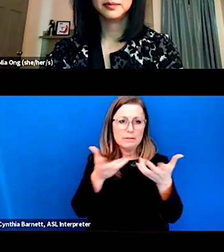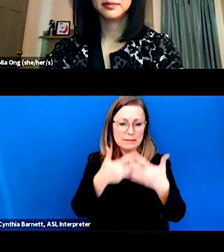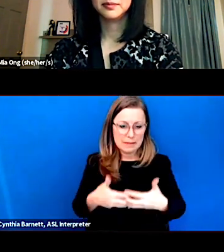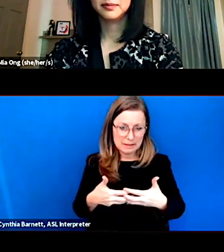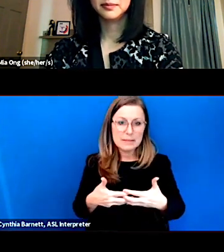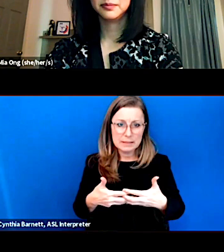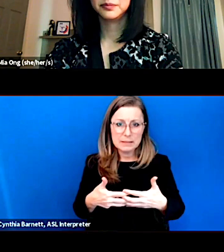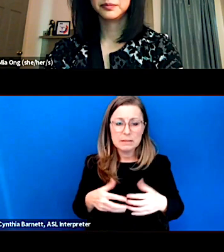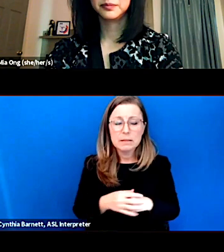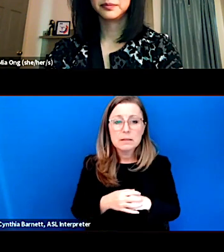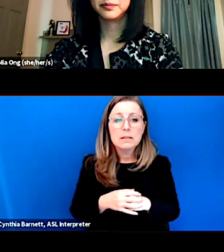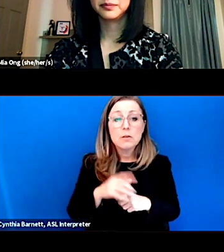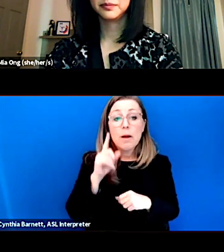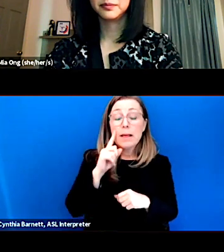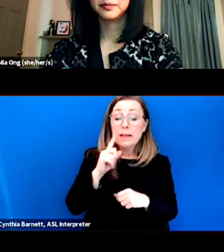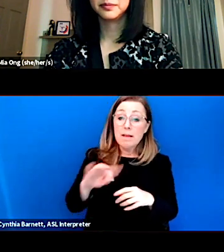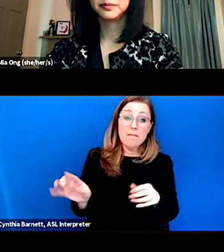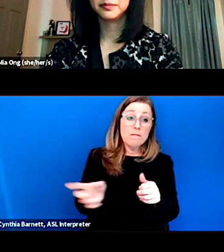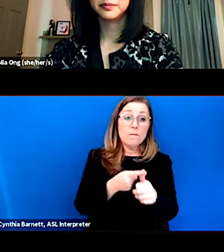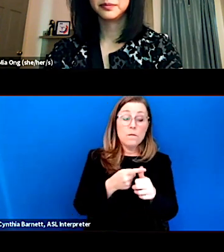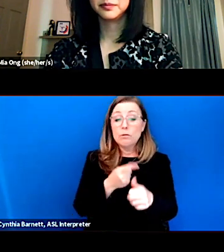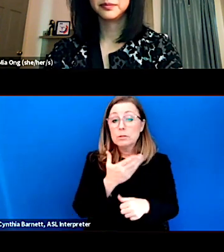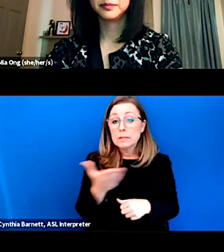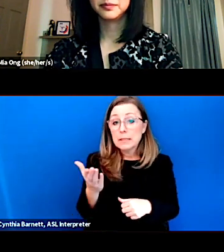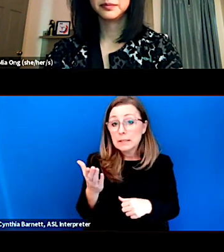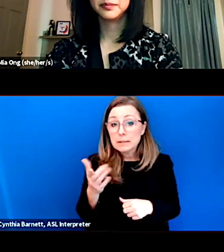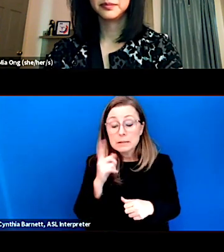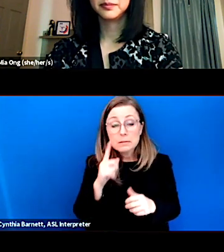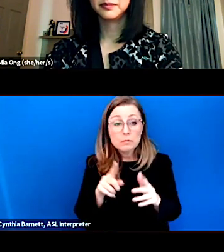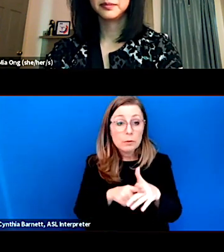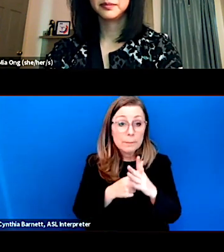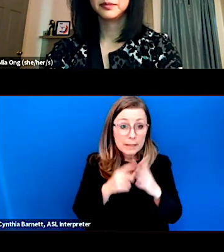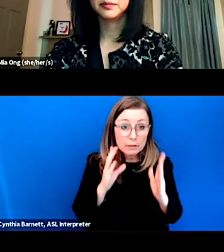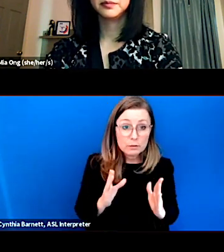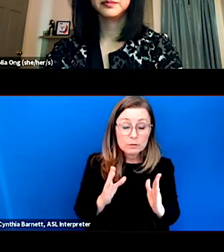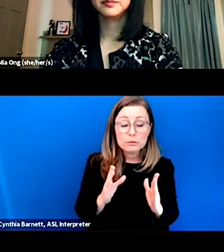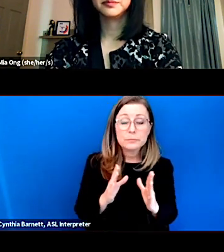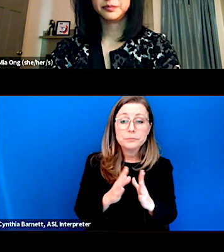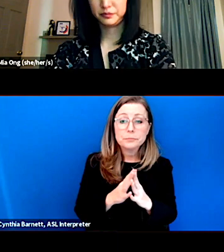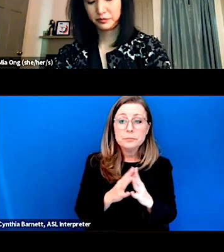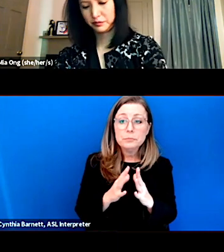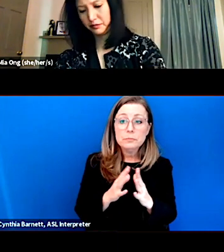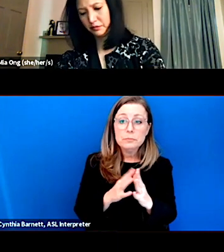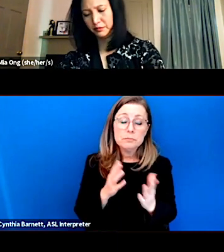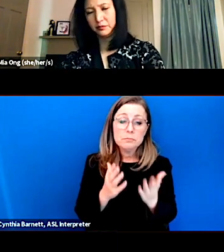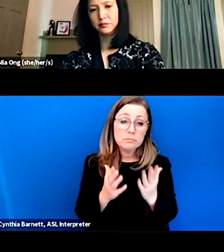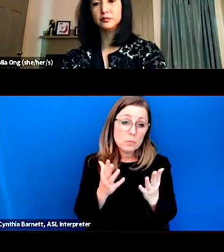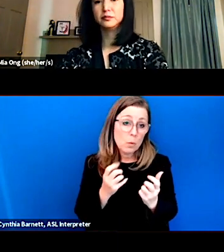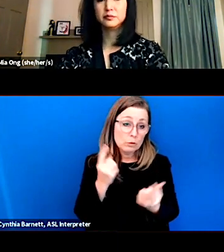So I think the first thing that a beginner might want to consider